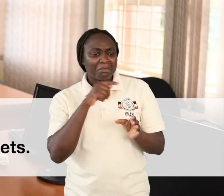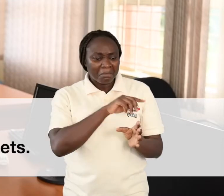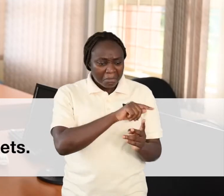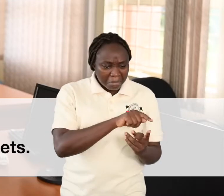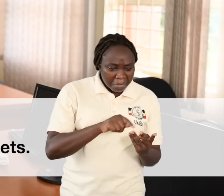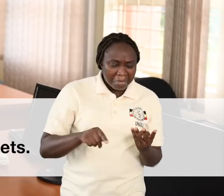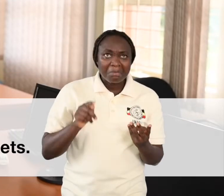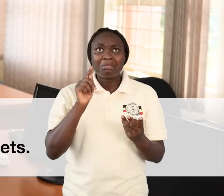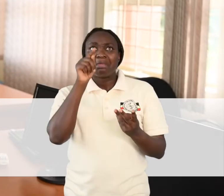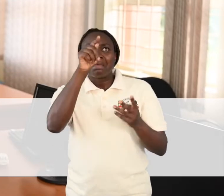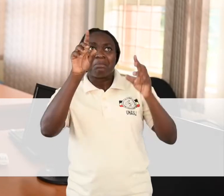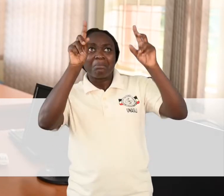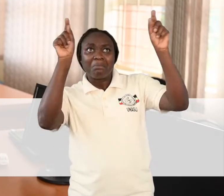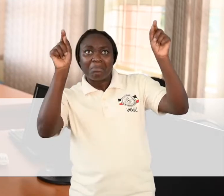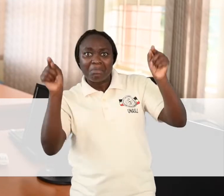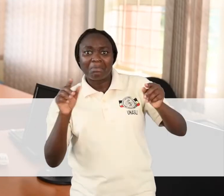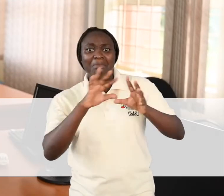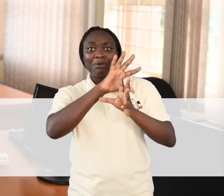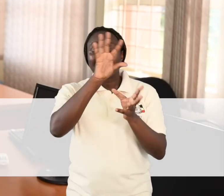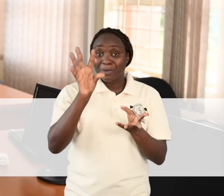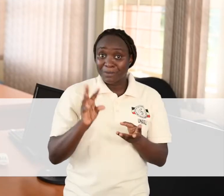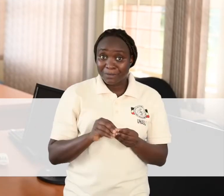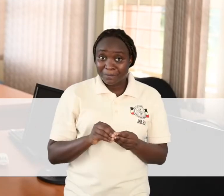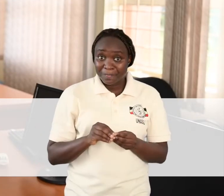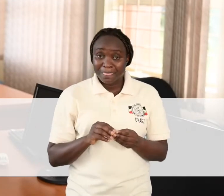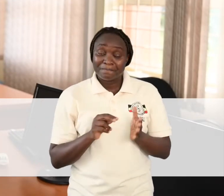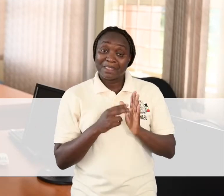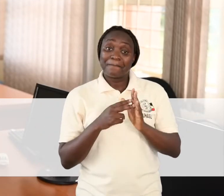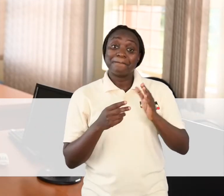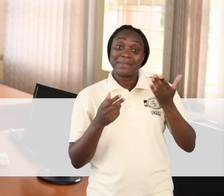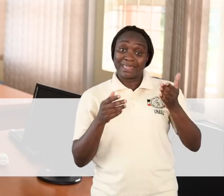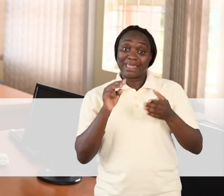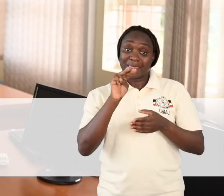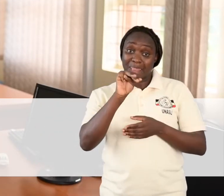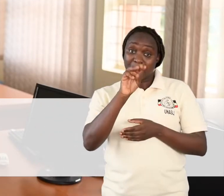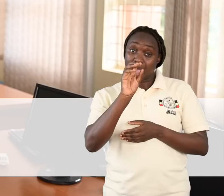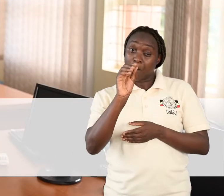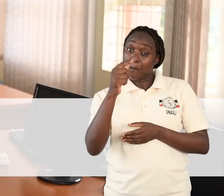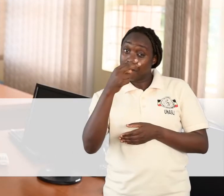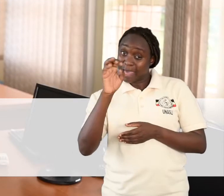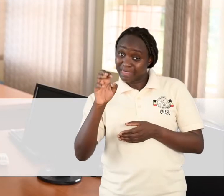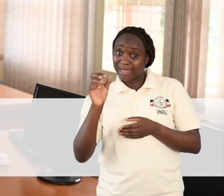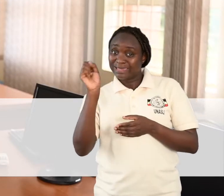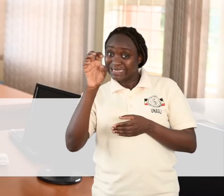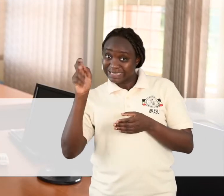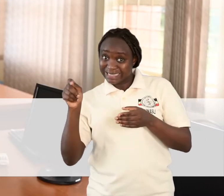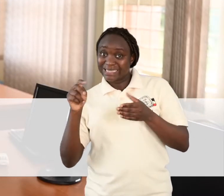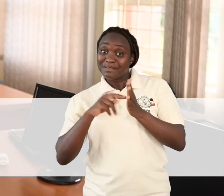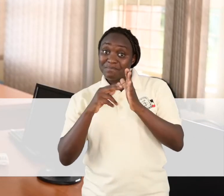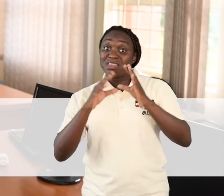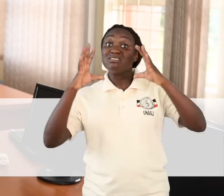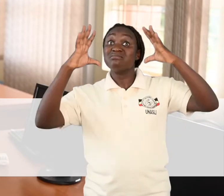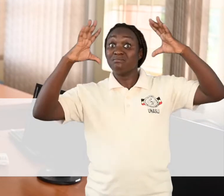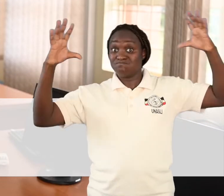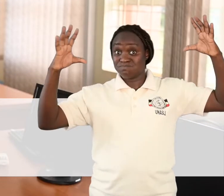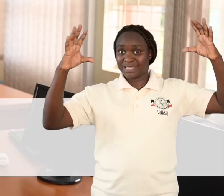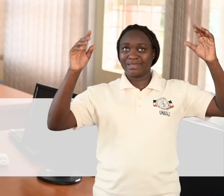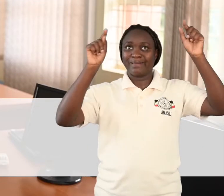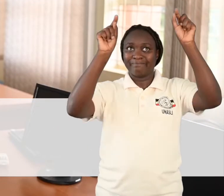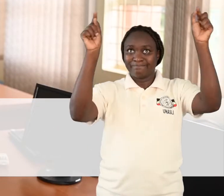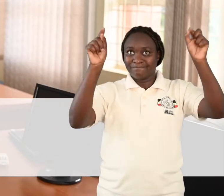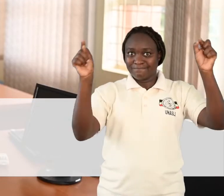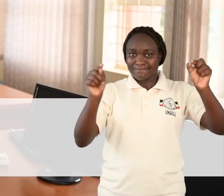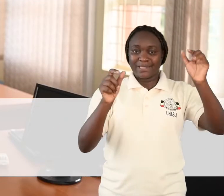our mother set is set A, which is equaling to elements 1,